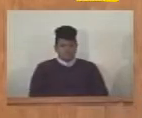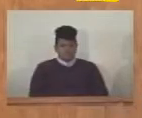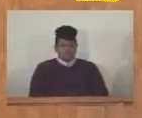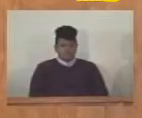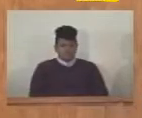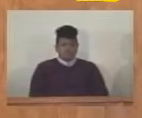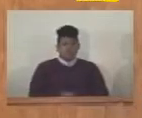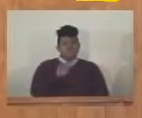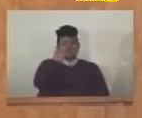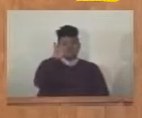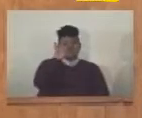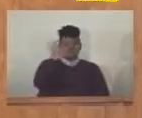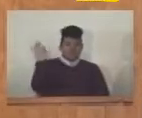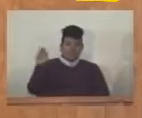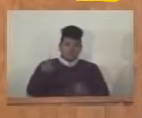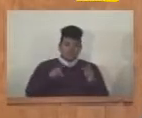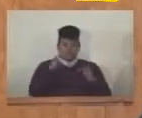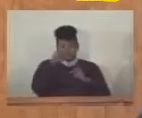499.